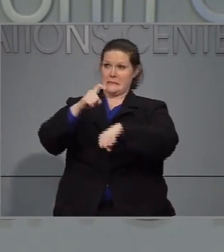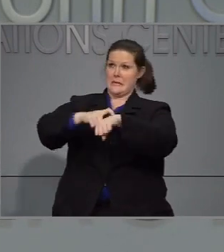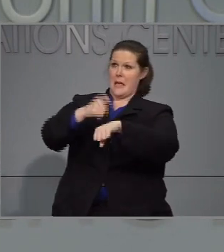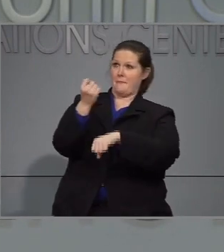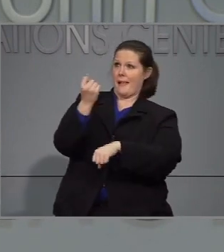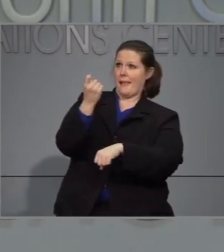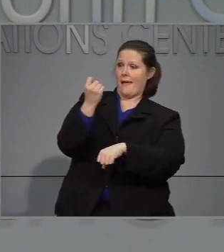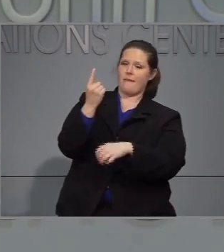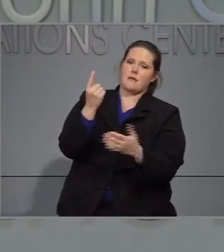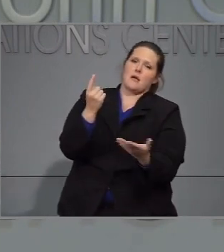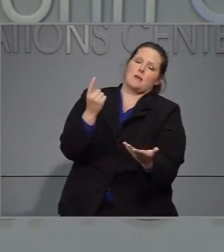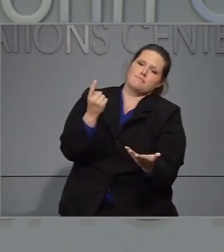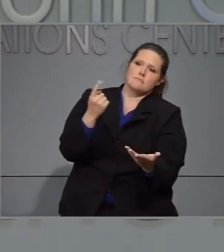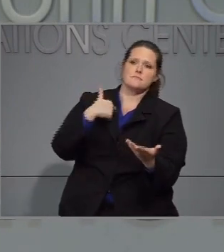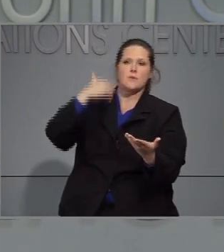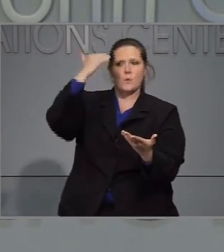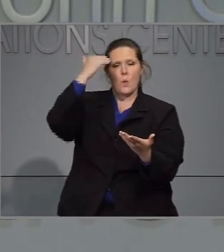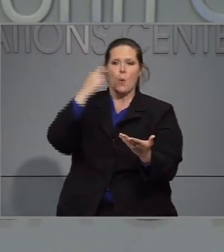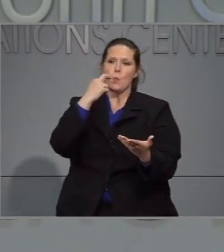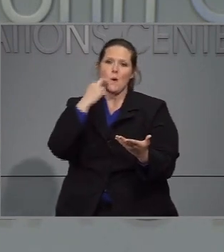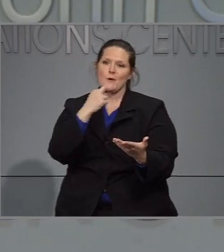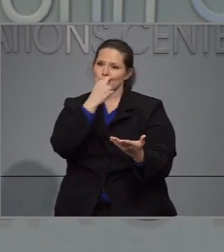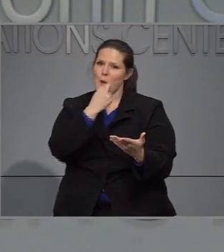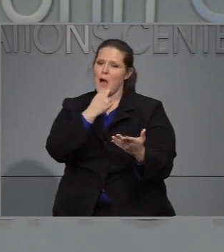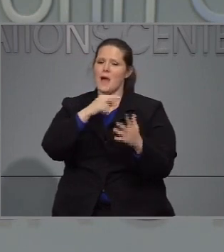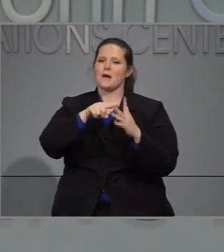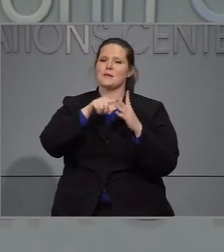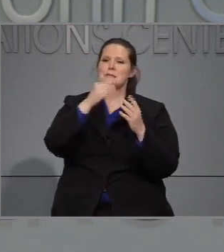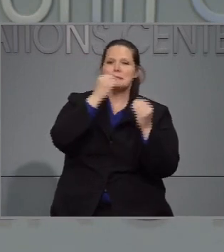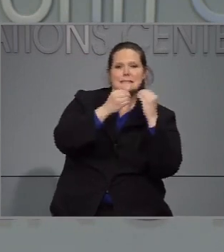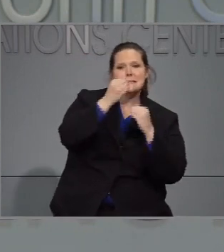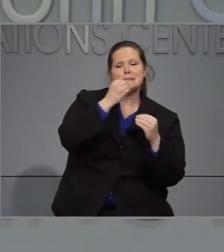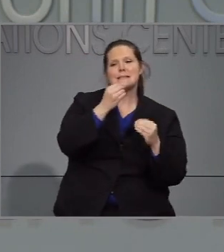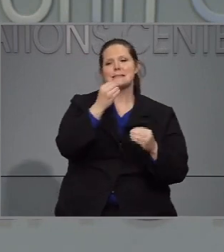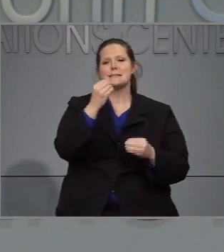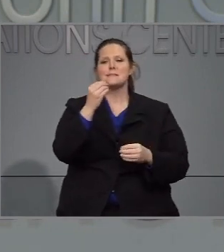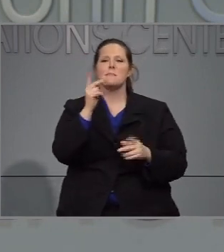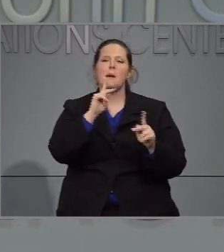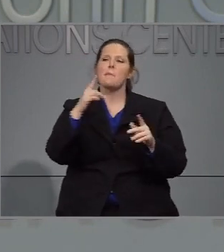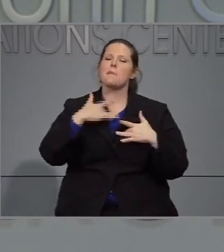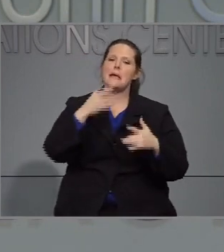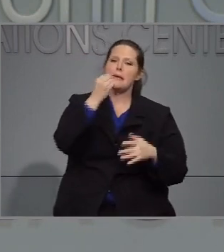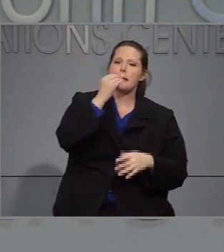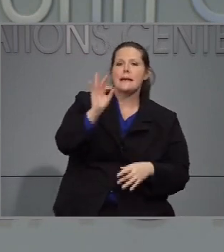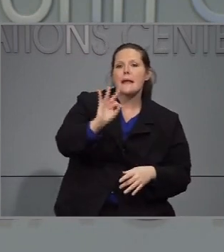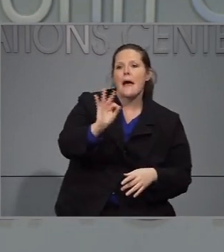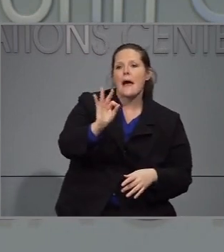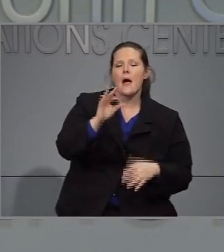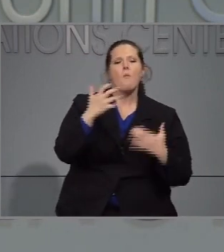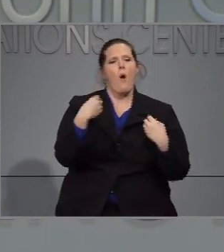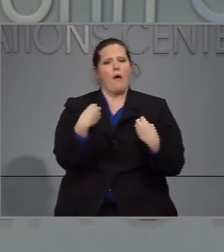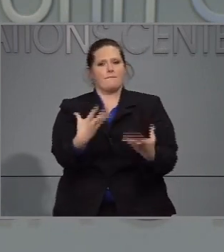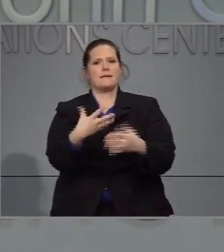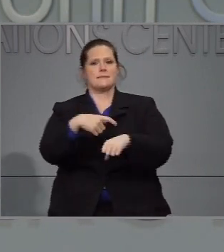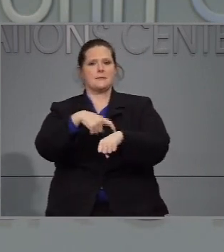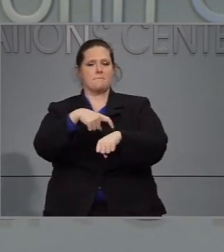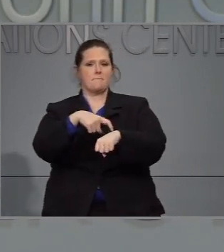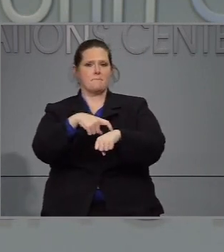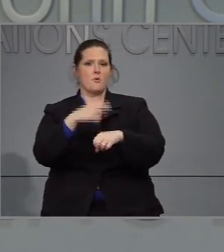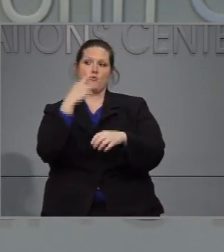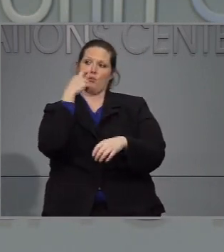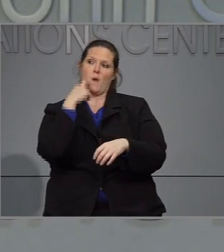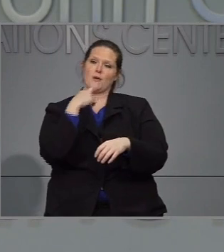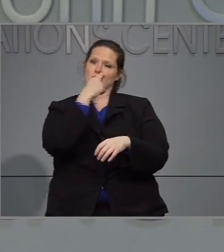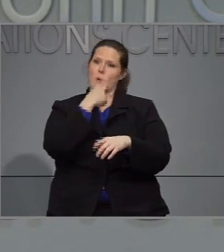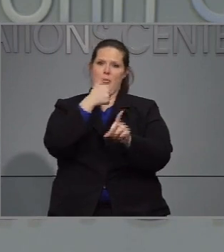some restaurants begin serving dinner to people at 9 and 9:30, and we just wanted to make sure that the restaurant part of